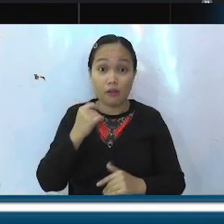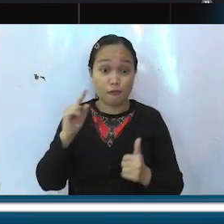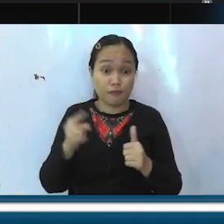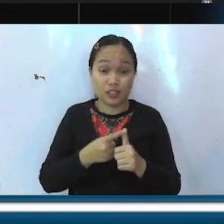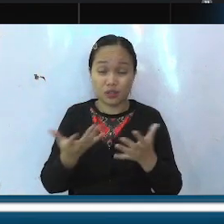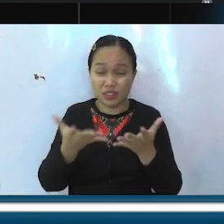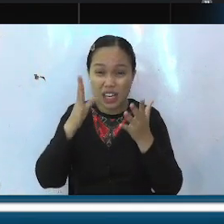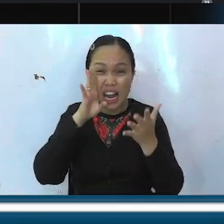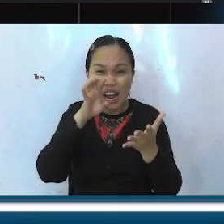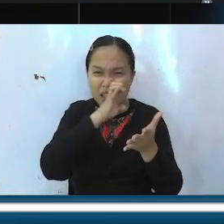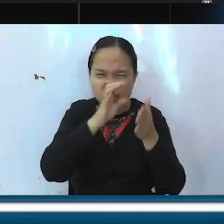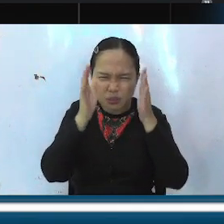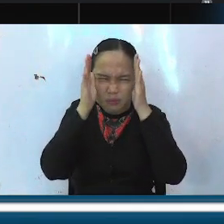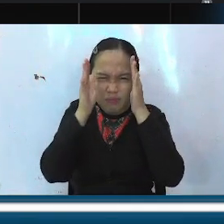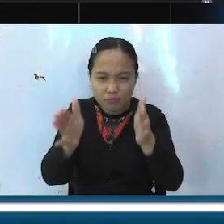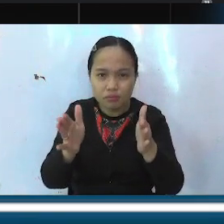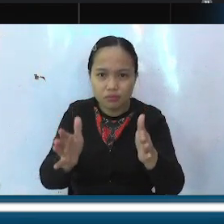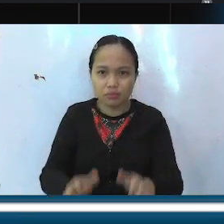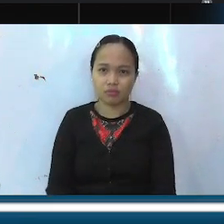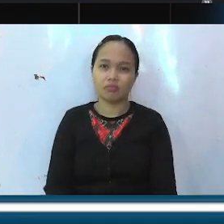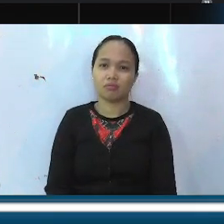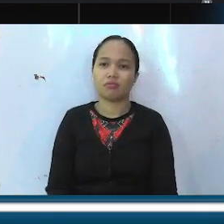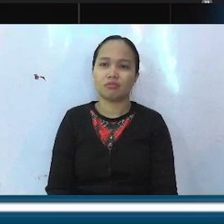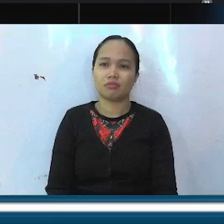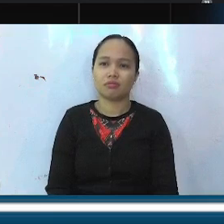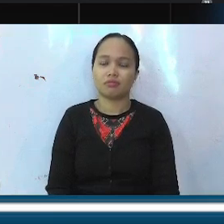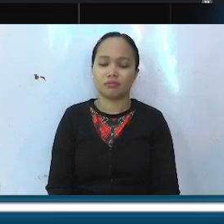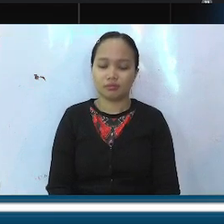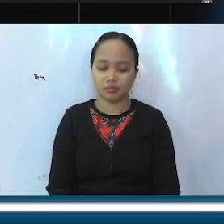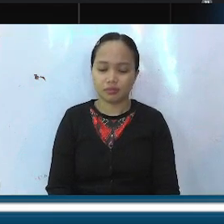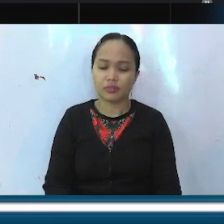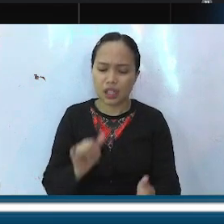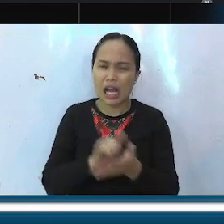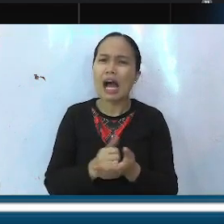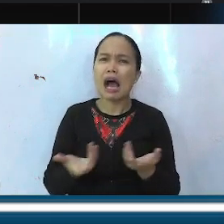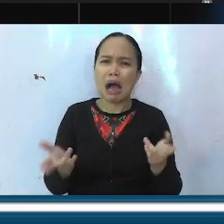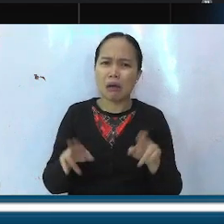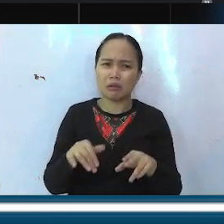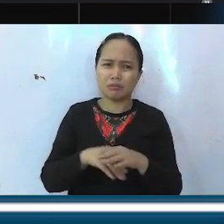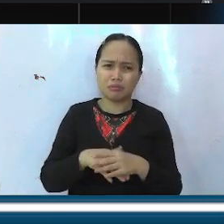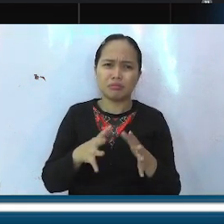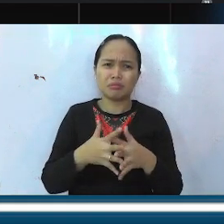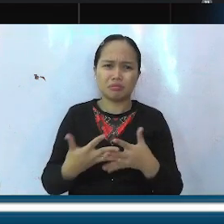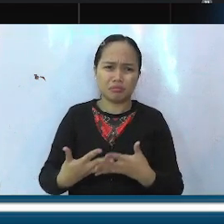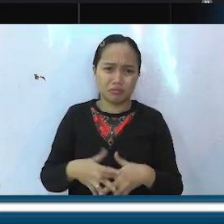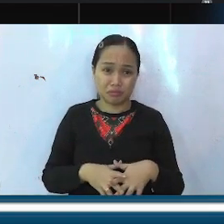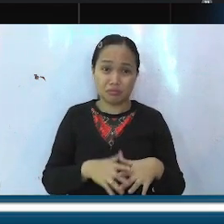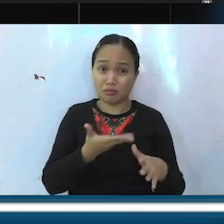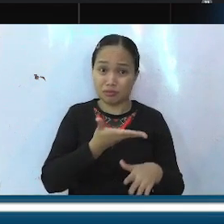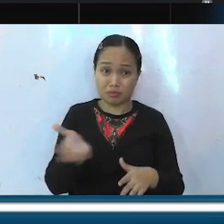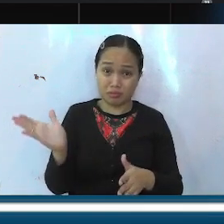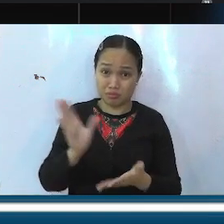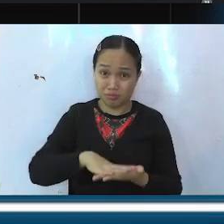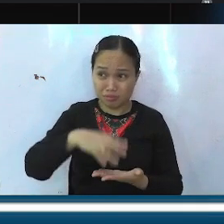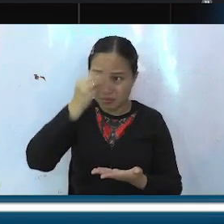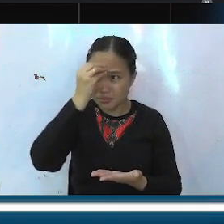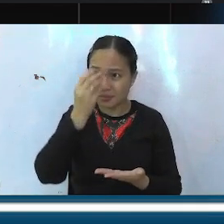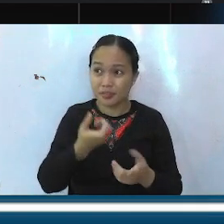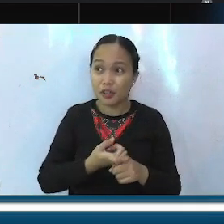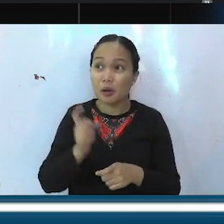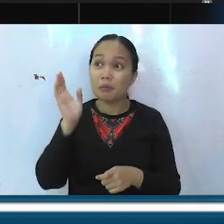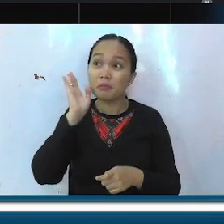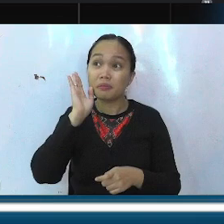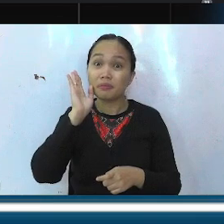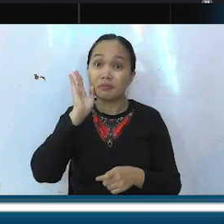went. You see that? Don't want what America has. Wow. That's what's happening in my country. You see that? You're hearing it from Brother Blake. You're hearing it from